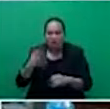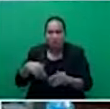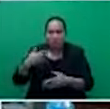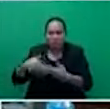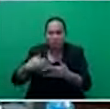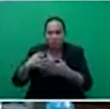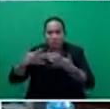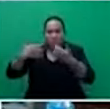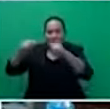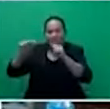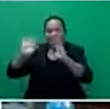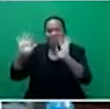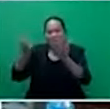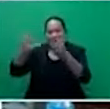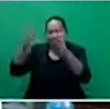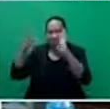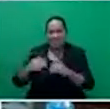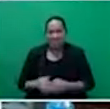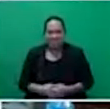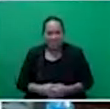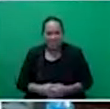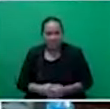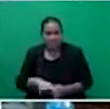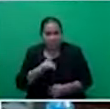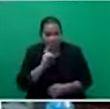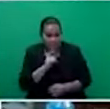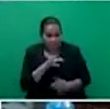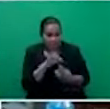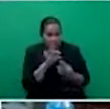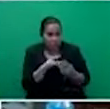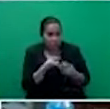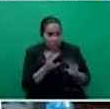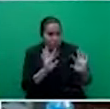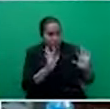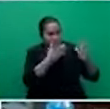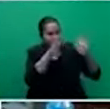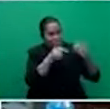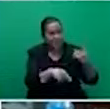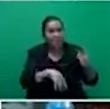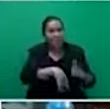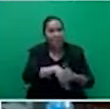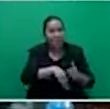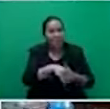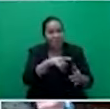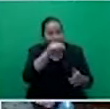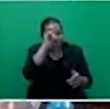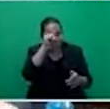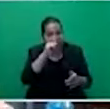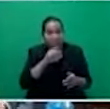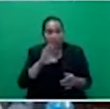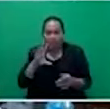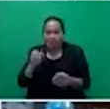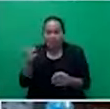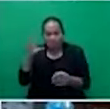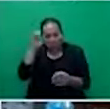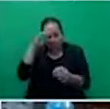see, there's this thing that if you're gonna praise Roy Krishna, who's a football player, he's Indo Fijian, we must cover the other side